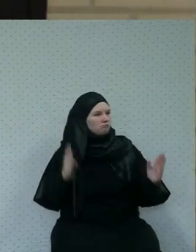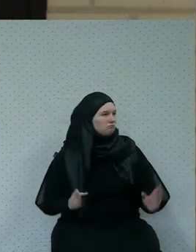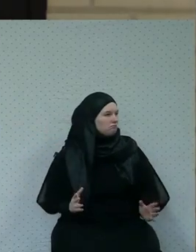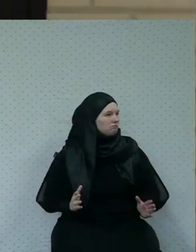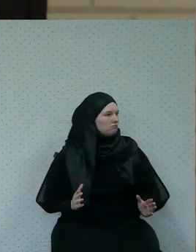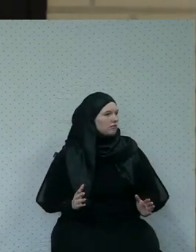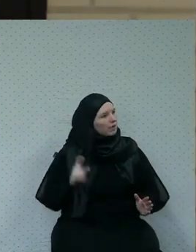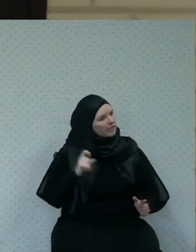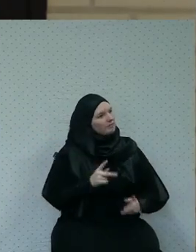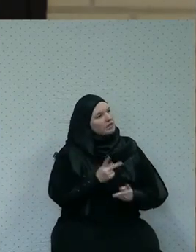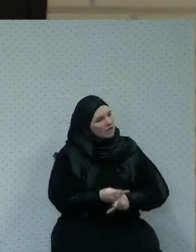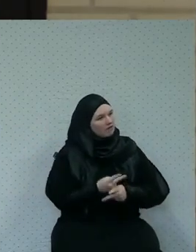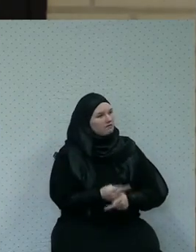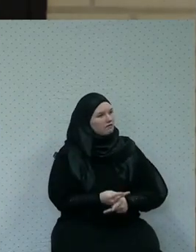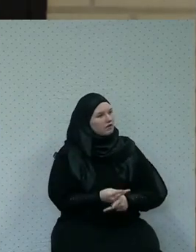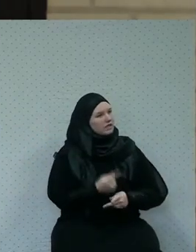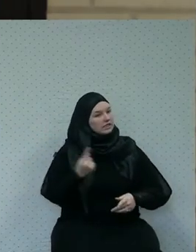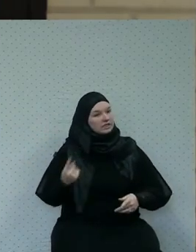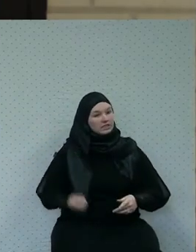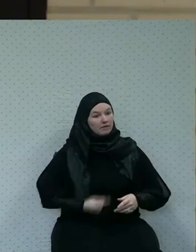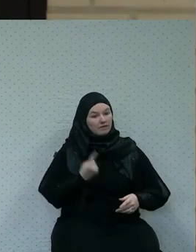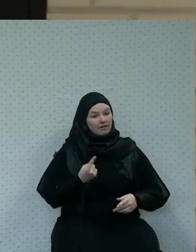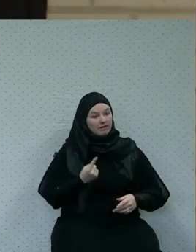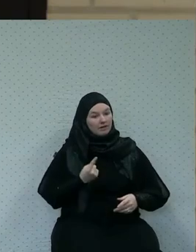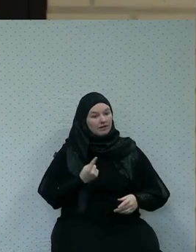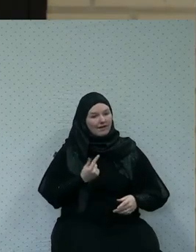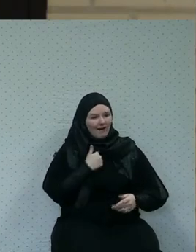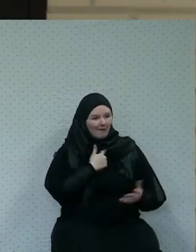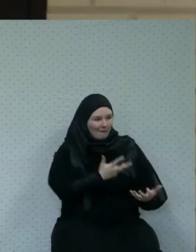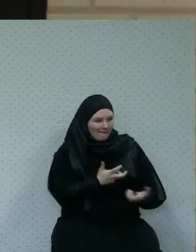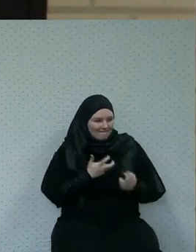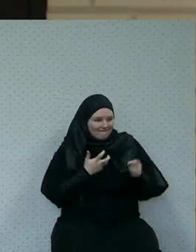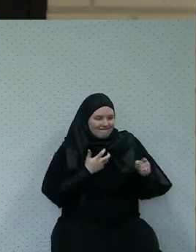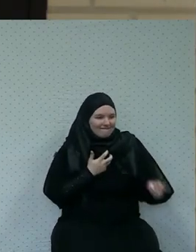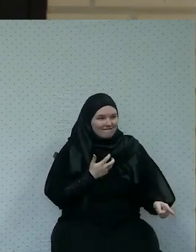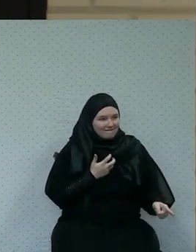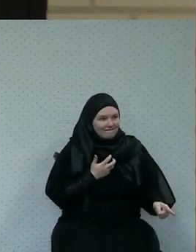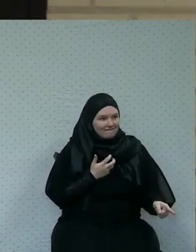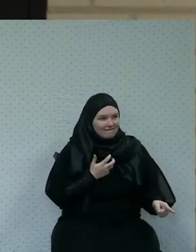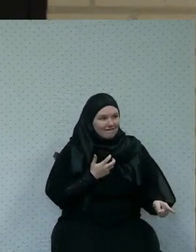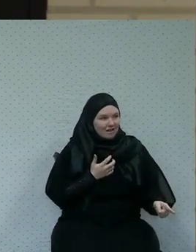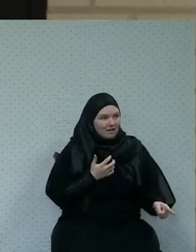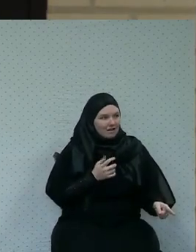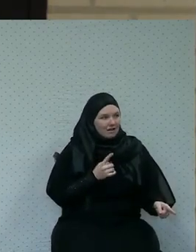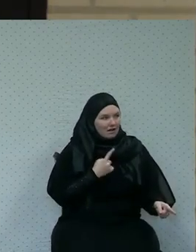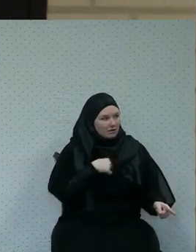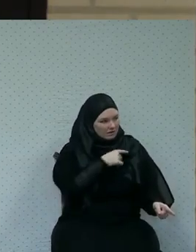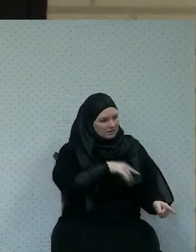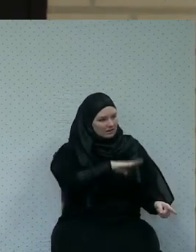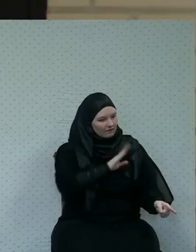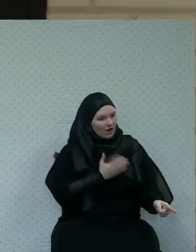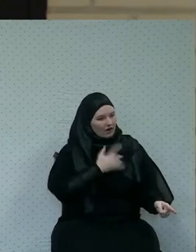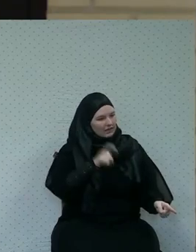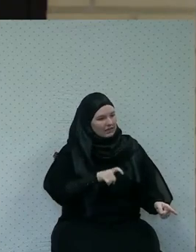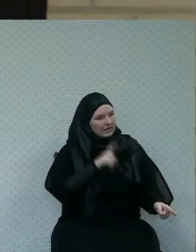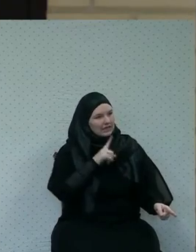have to be careful. When something is very pleasing, are we getting it? Are we satisfying our need for it in